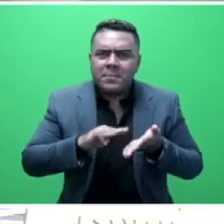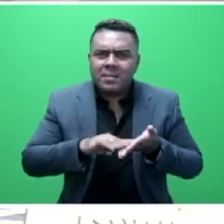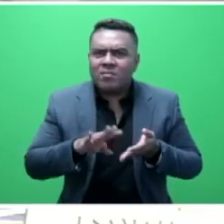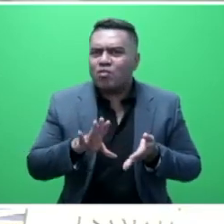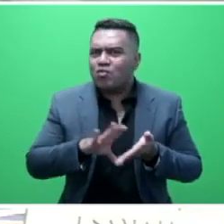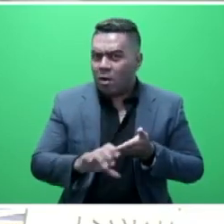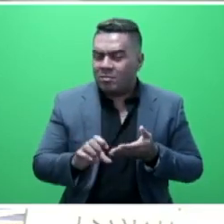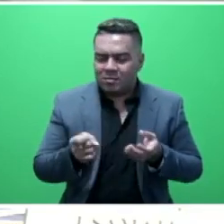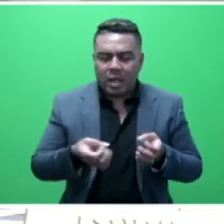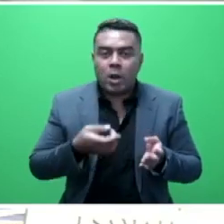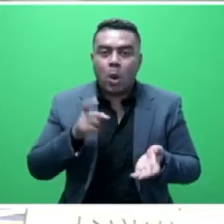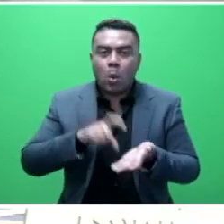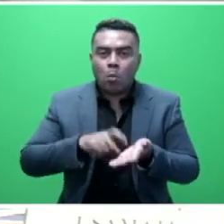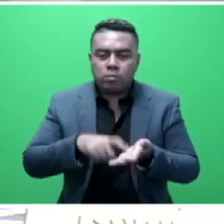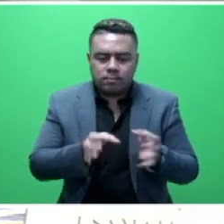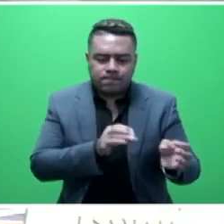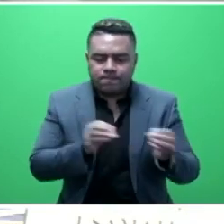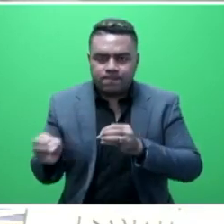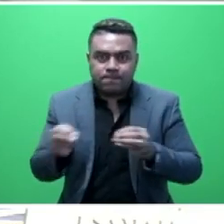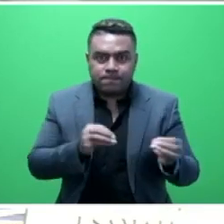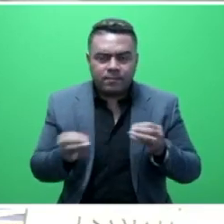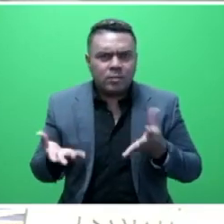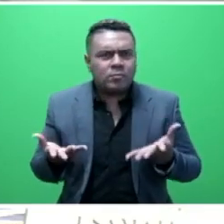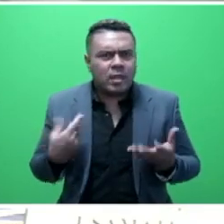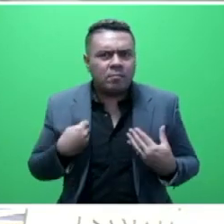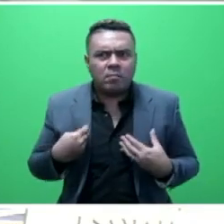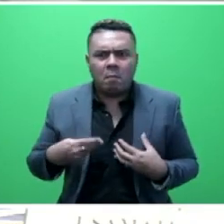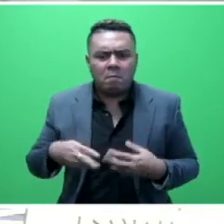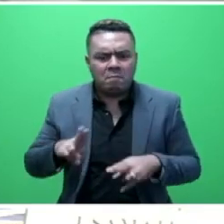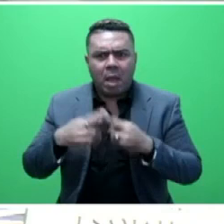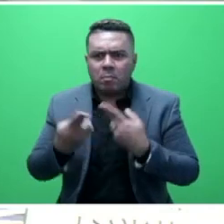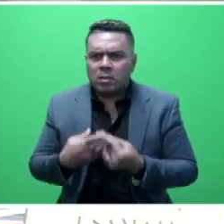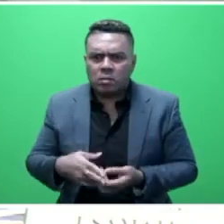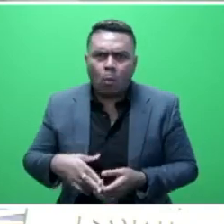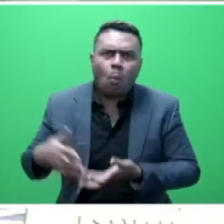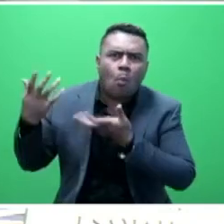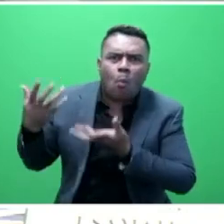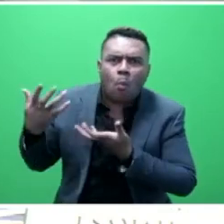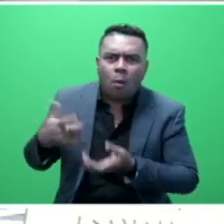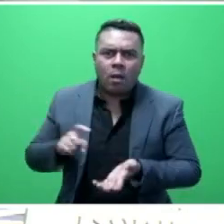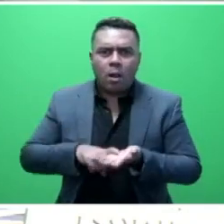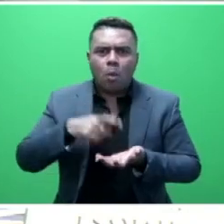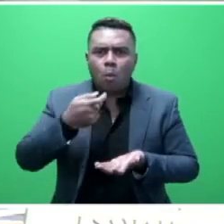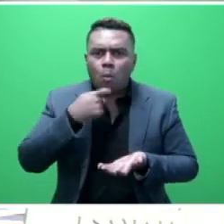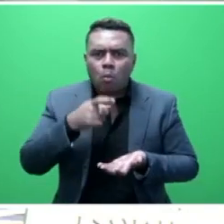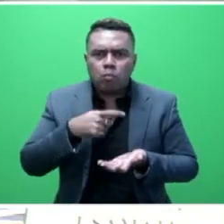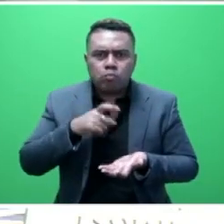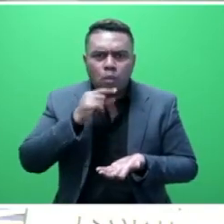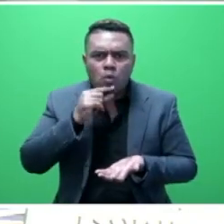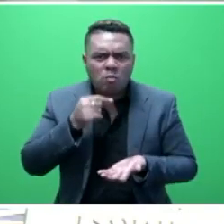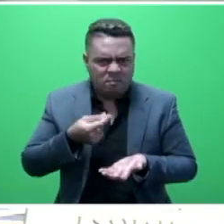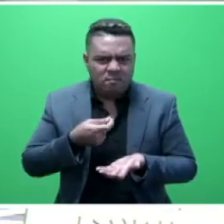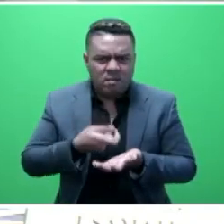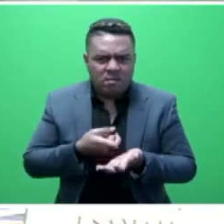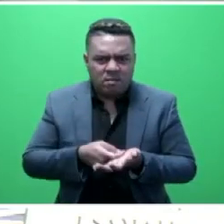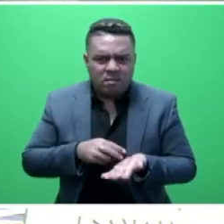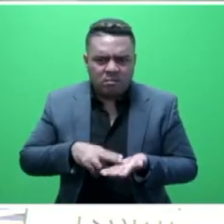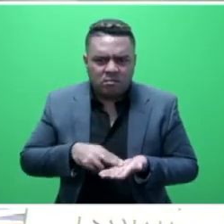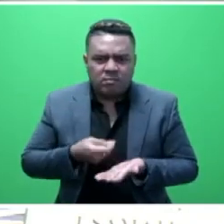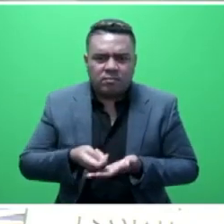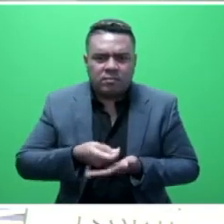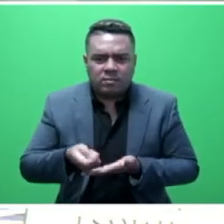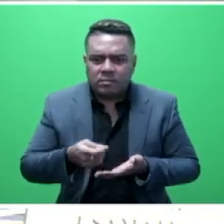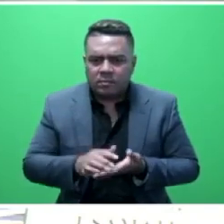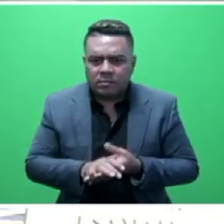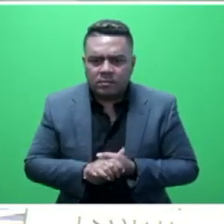and families from mandatory monthly loan repayments. 86,000 Fijians access relief payments from the